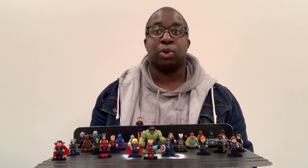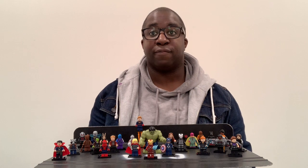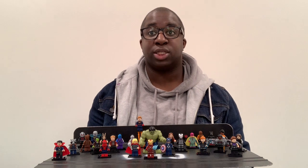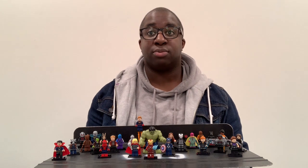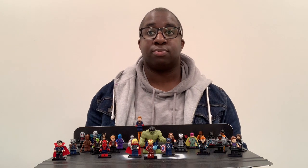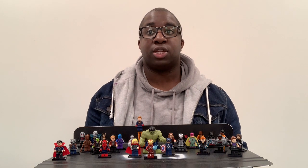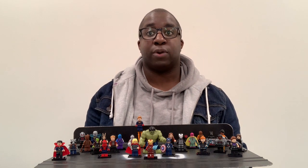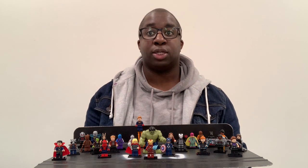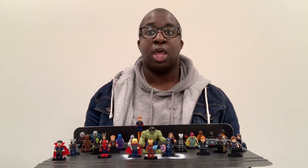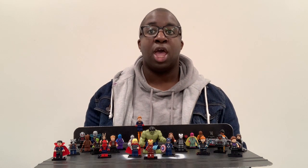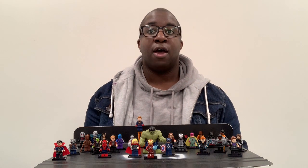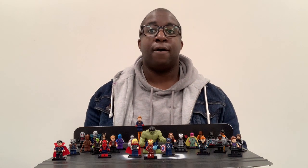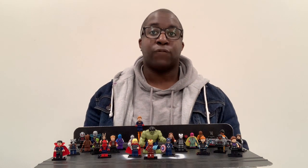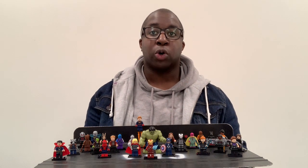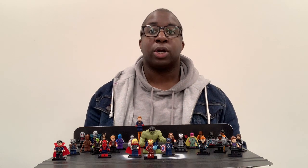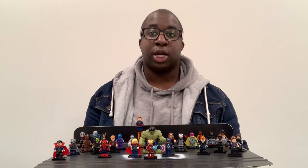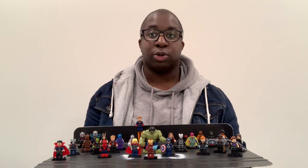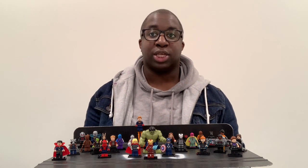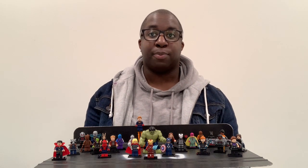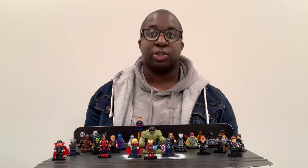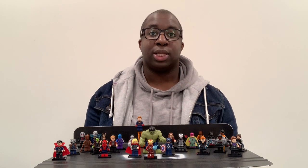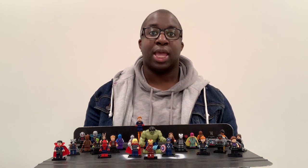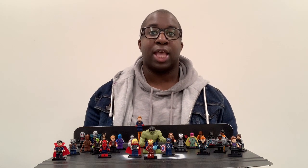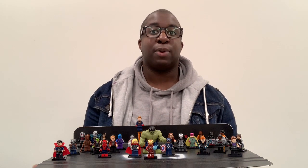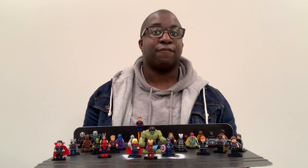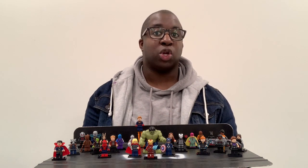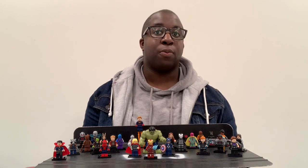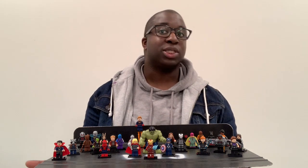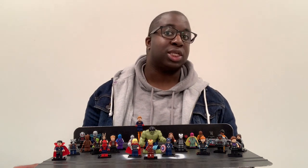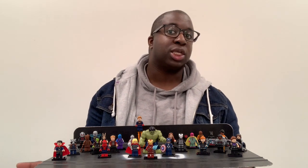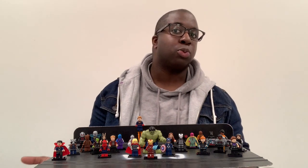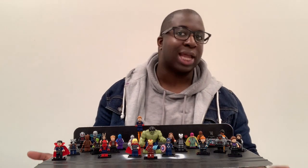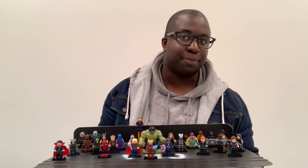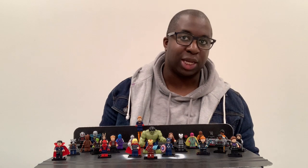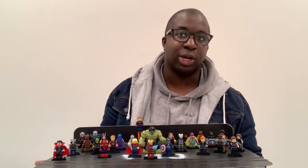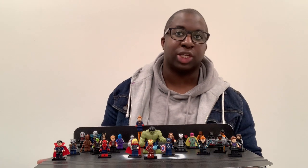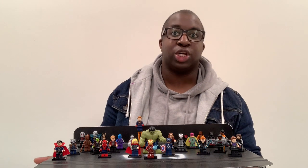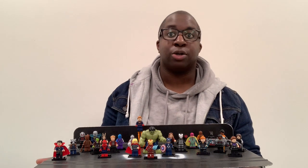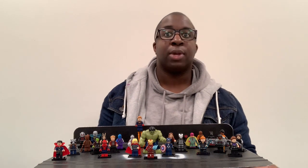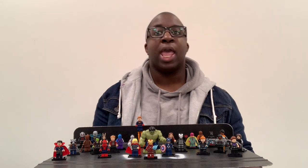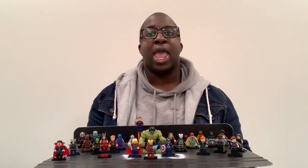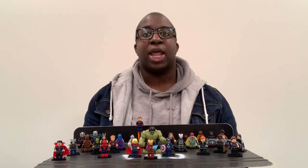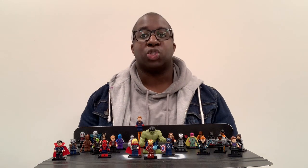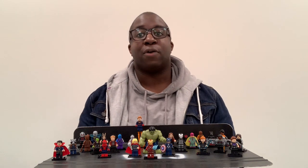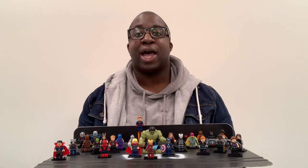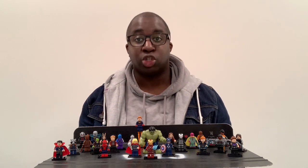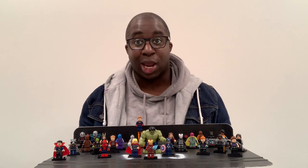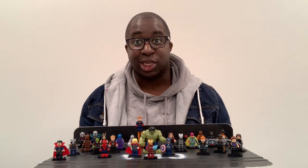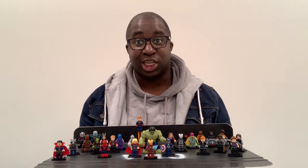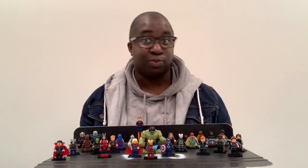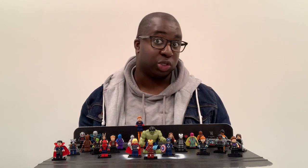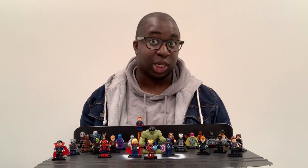each and every one of us different. For another example, as many of you know, Mrs. Easling will not be here next year. And so if